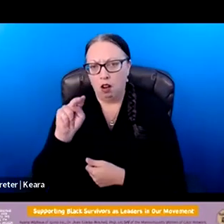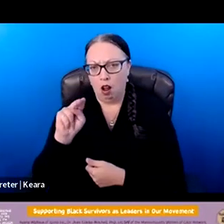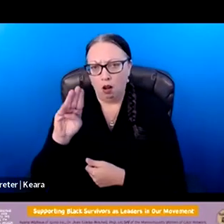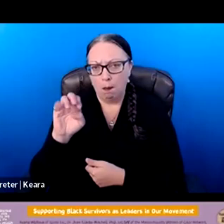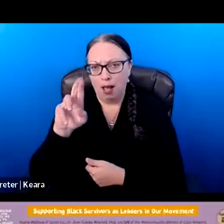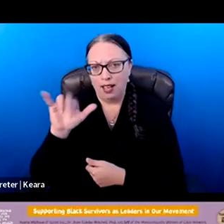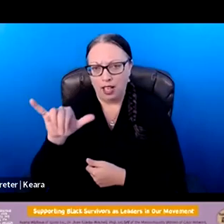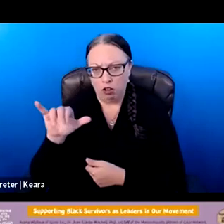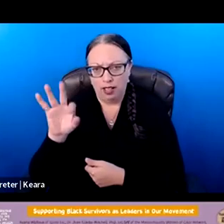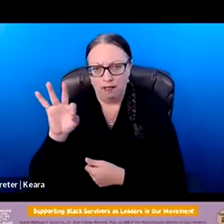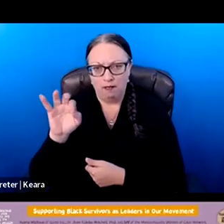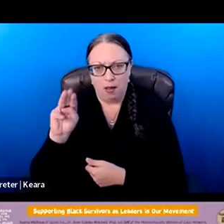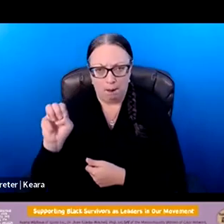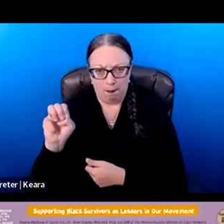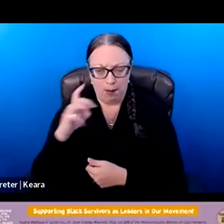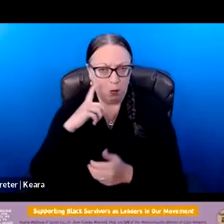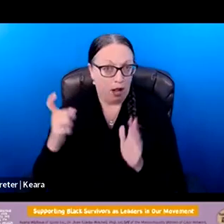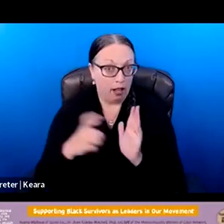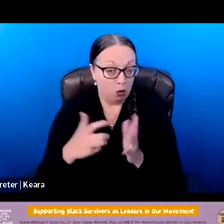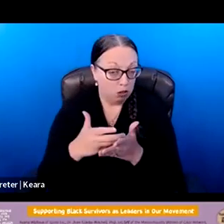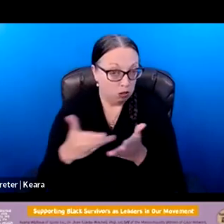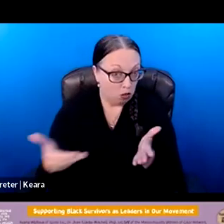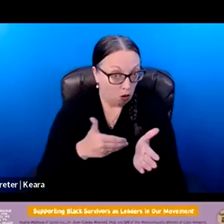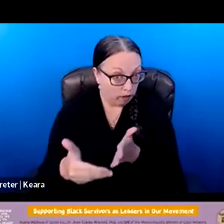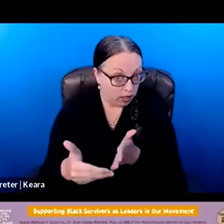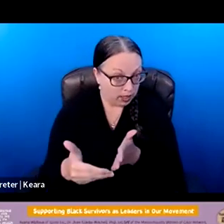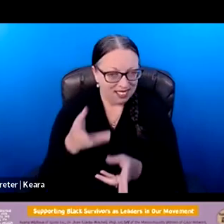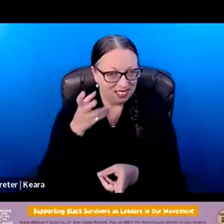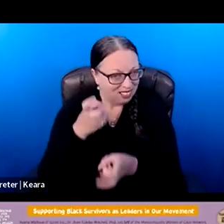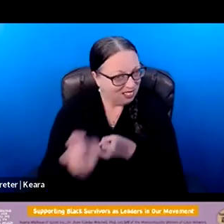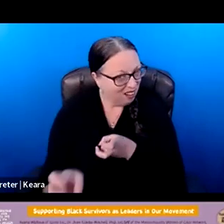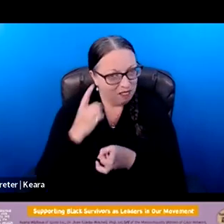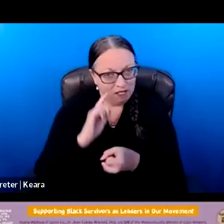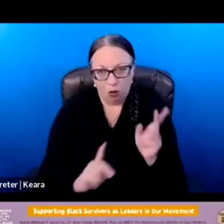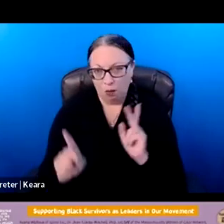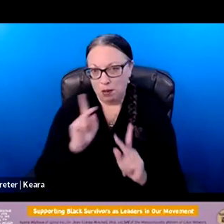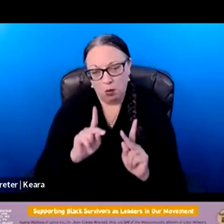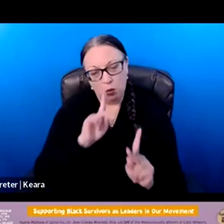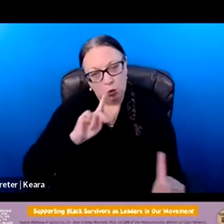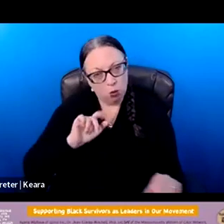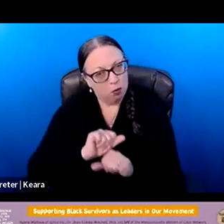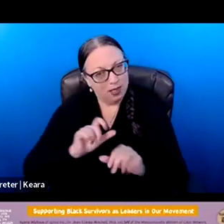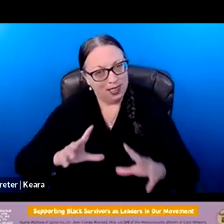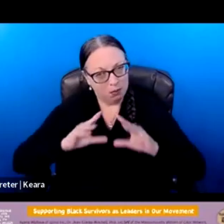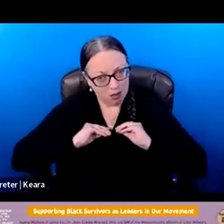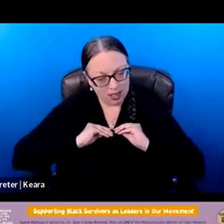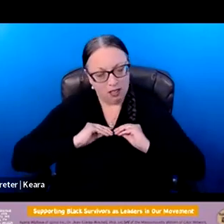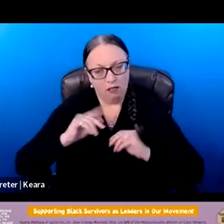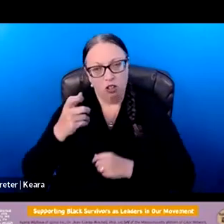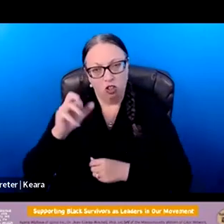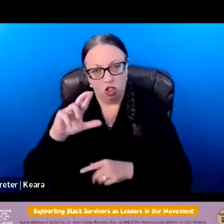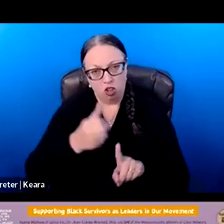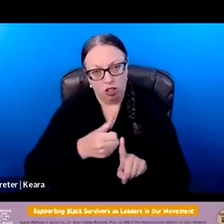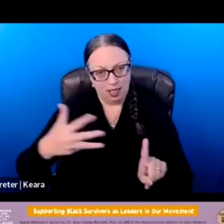noticed a lot in the movement spaces is that it is very hard for folks to really accept gender expansive folks